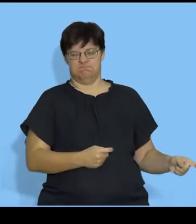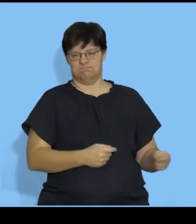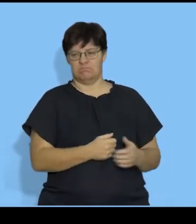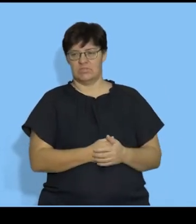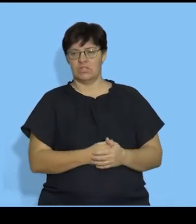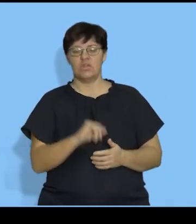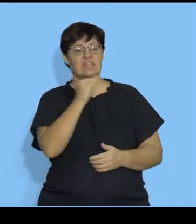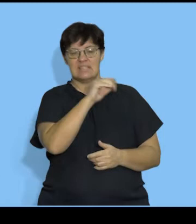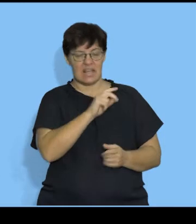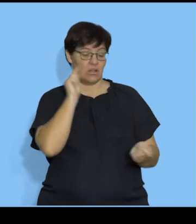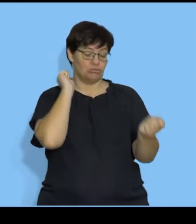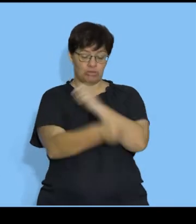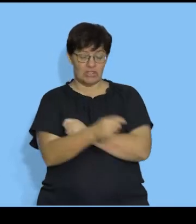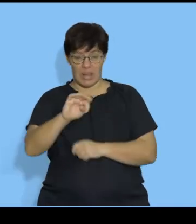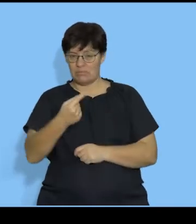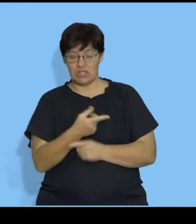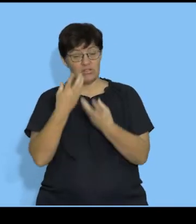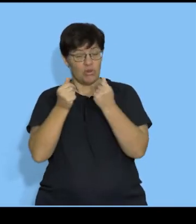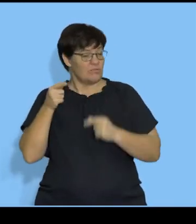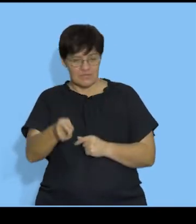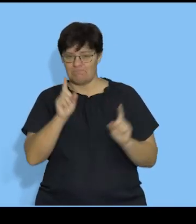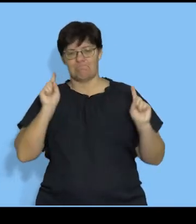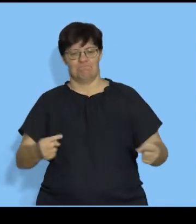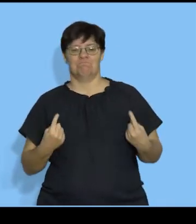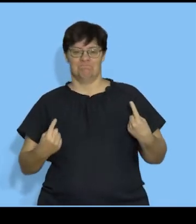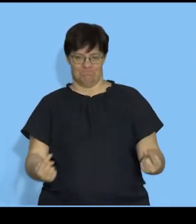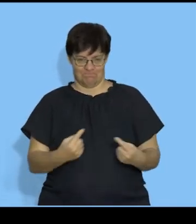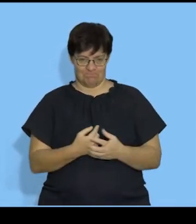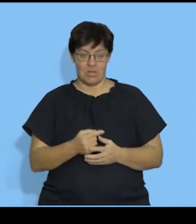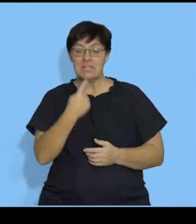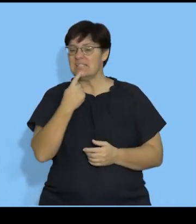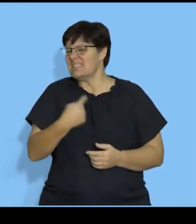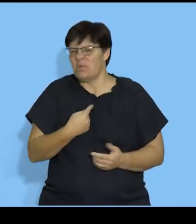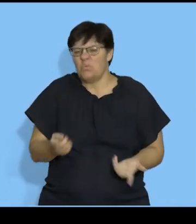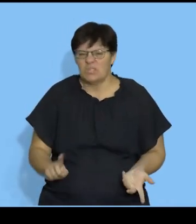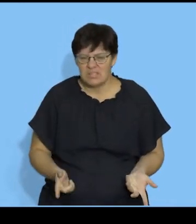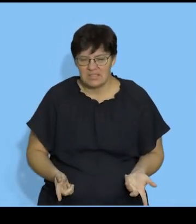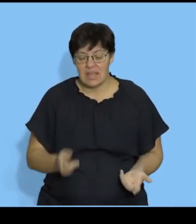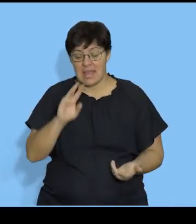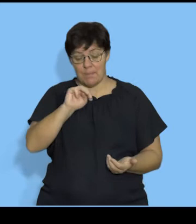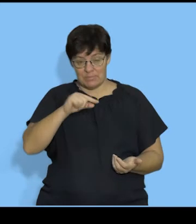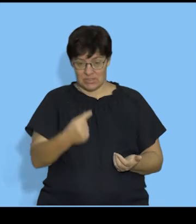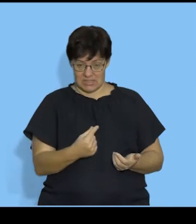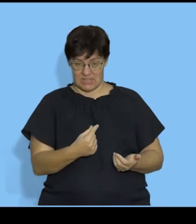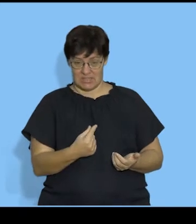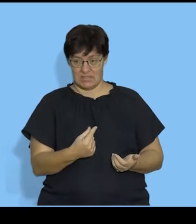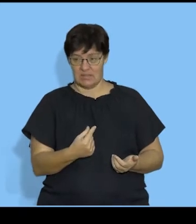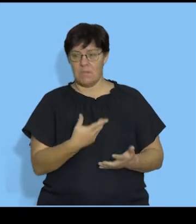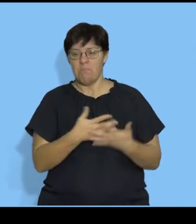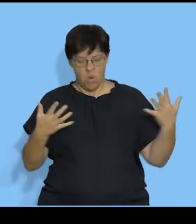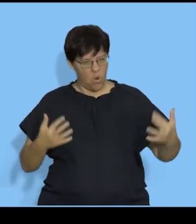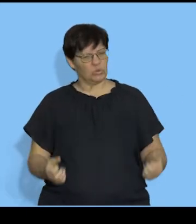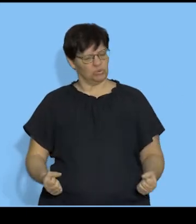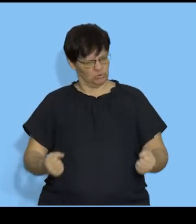displace magnesium from the solution. So what does that say? It says to us that magnesium is actually a stronger